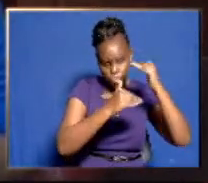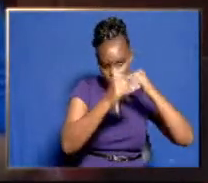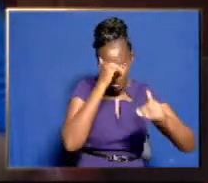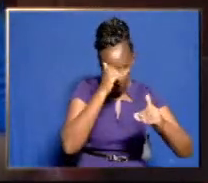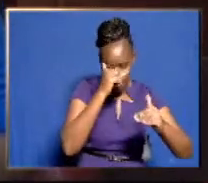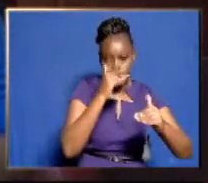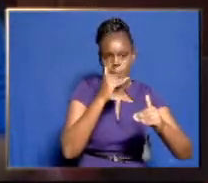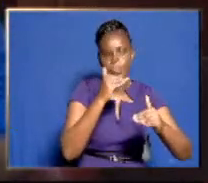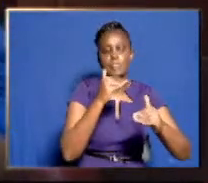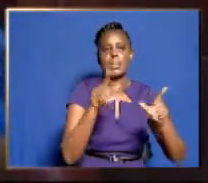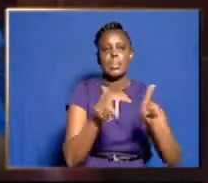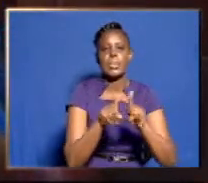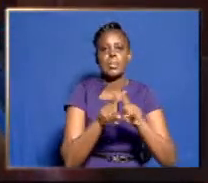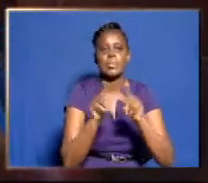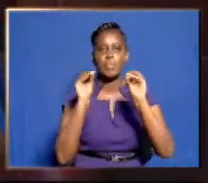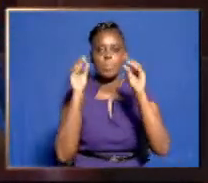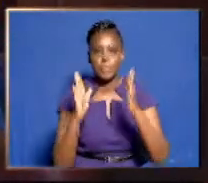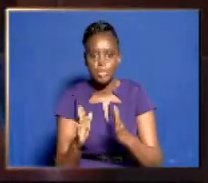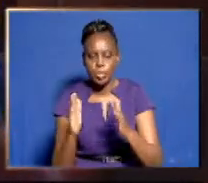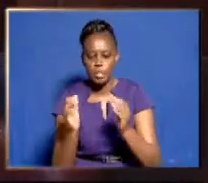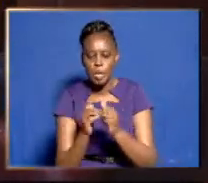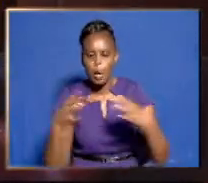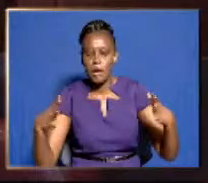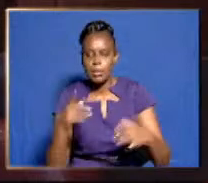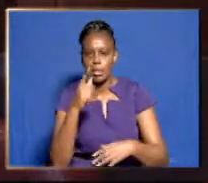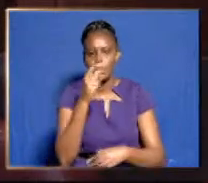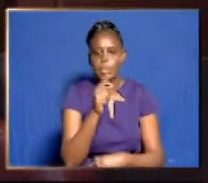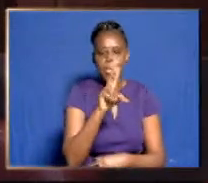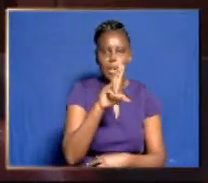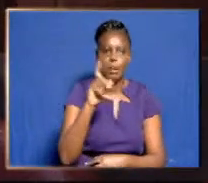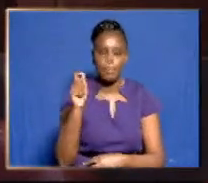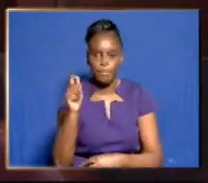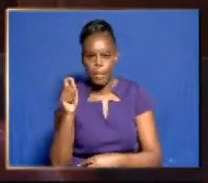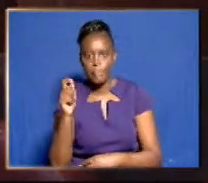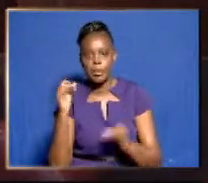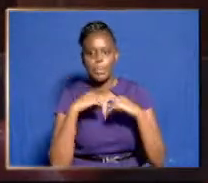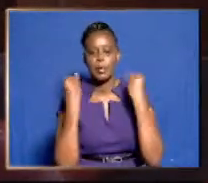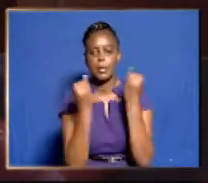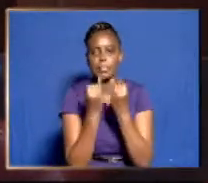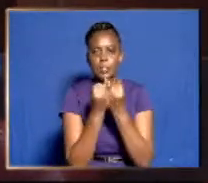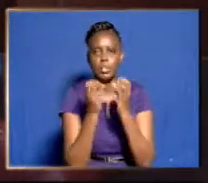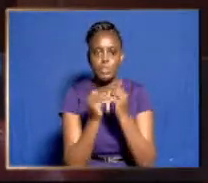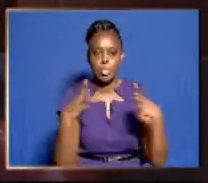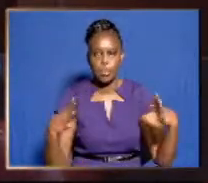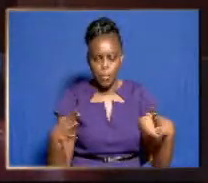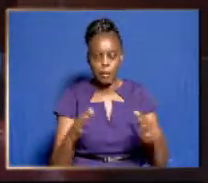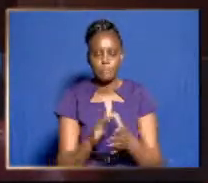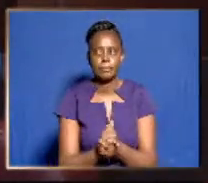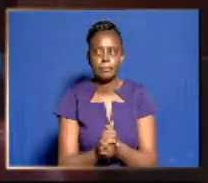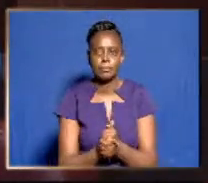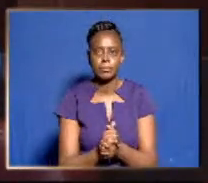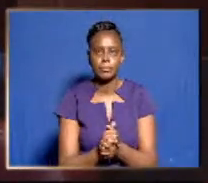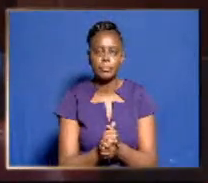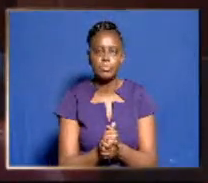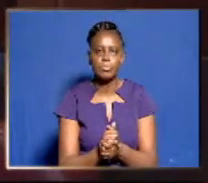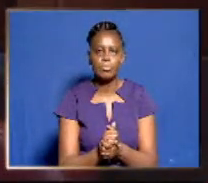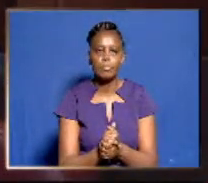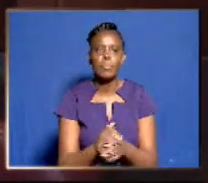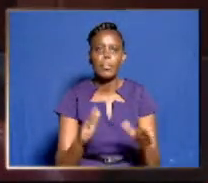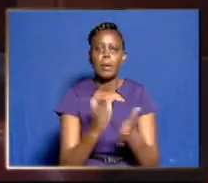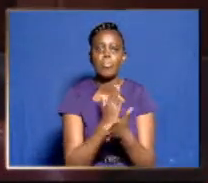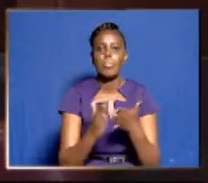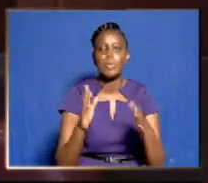resources, as well as expansion of the TVET, the various TVET institutions in the country. Mr. Speaker, as part